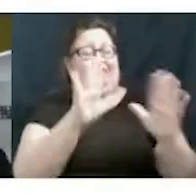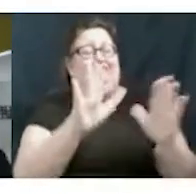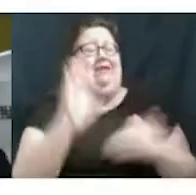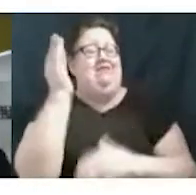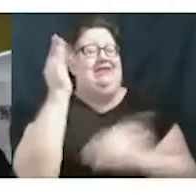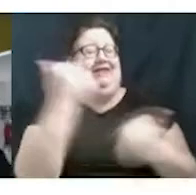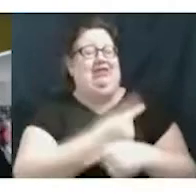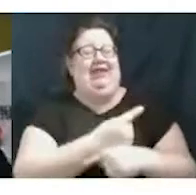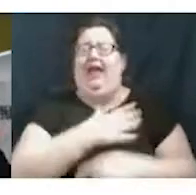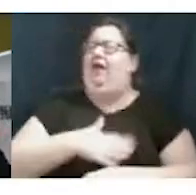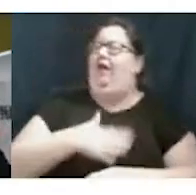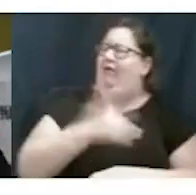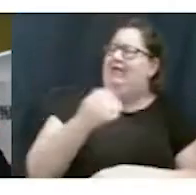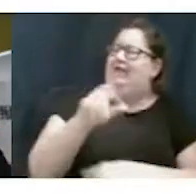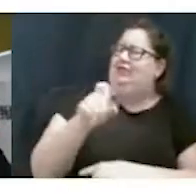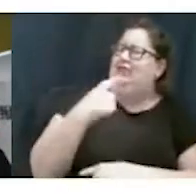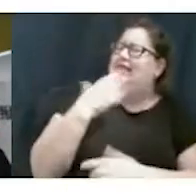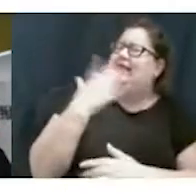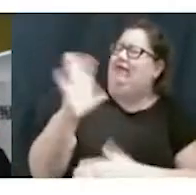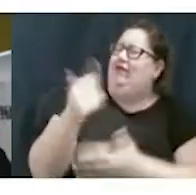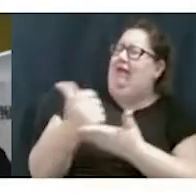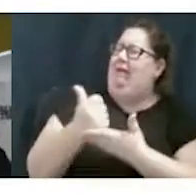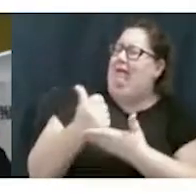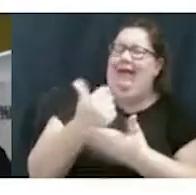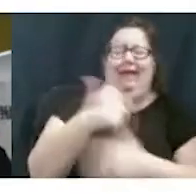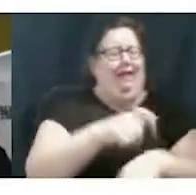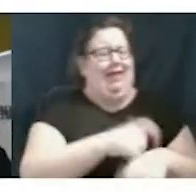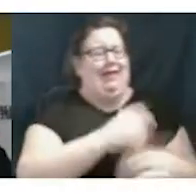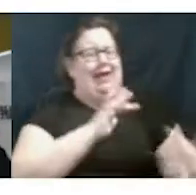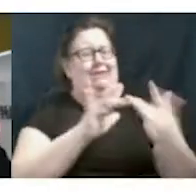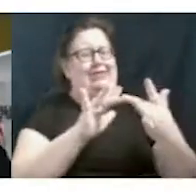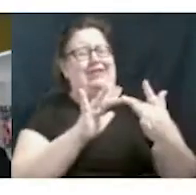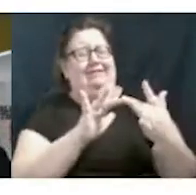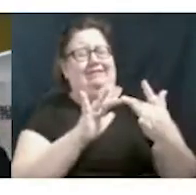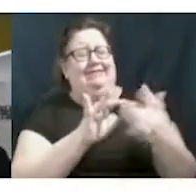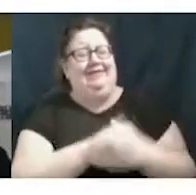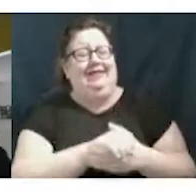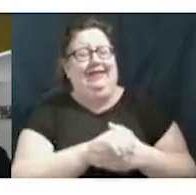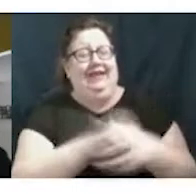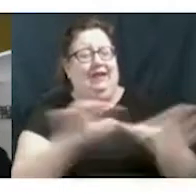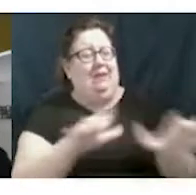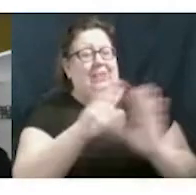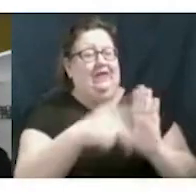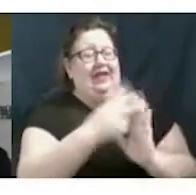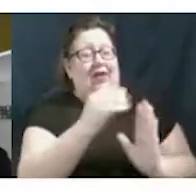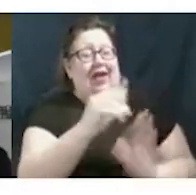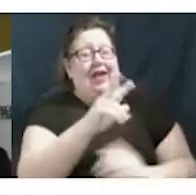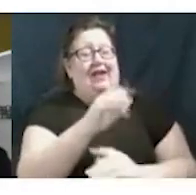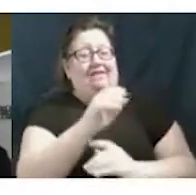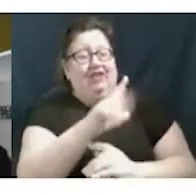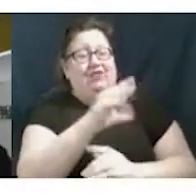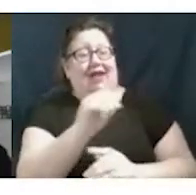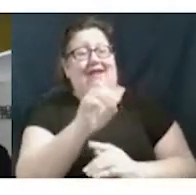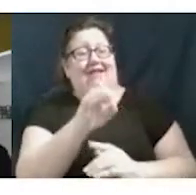It's a pleasure, George. Thanks for all your help. Yeah, anytime, reach out. I'm gonna try to do video and visual and digital all this semester,